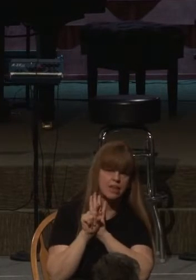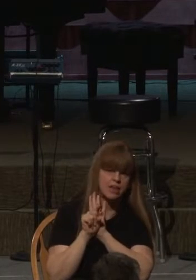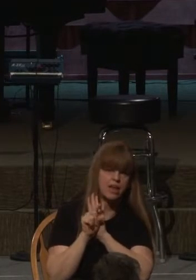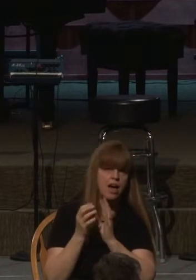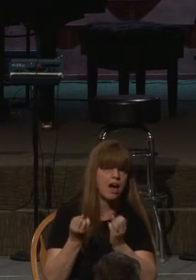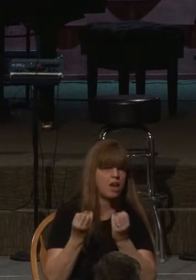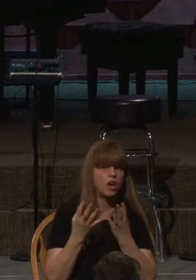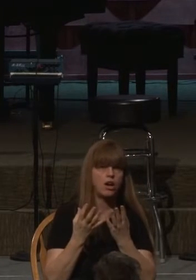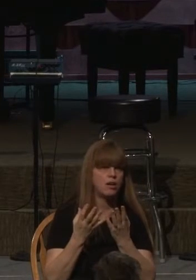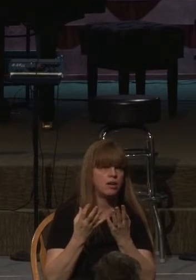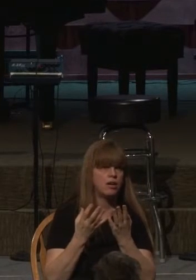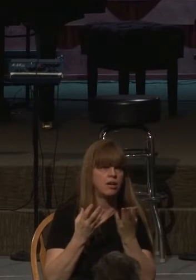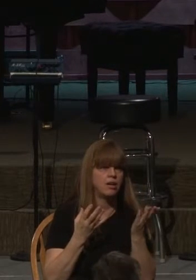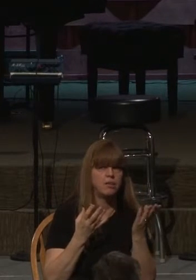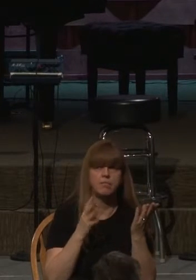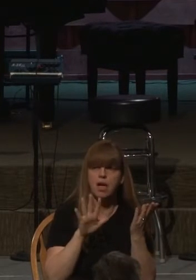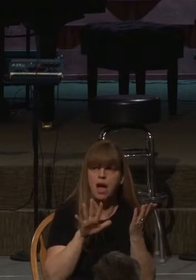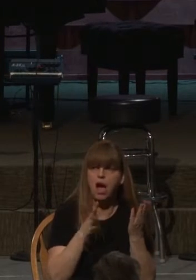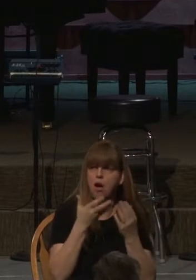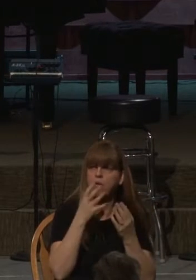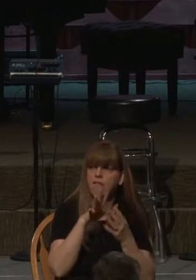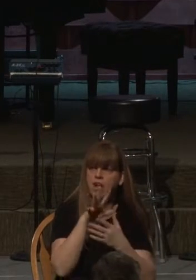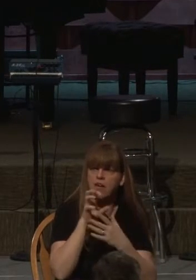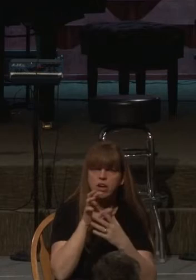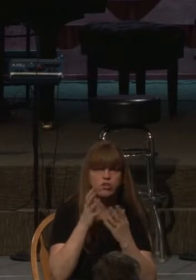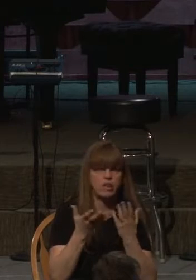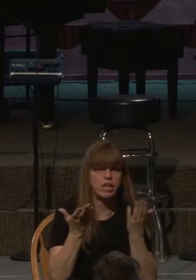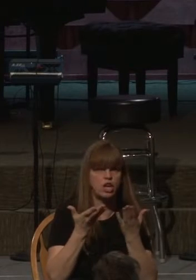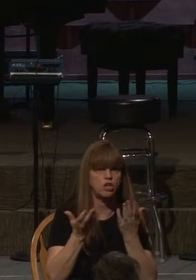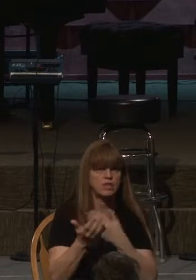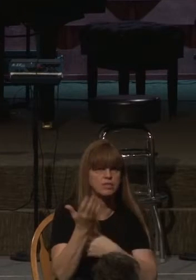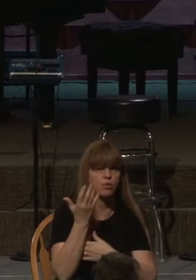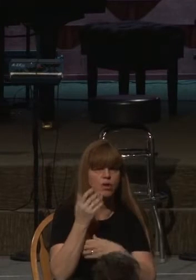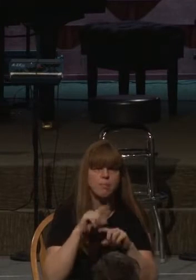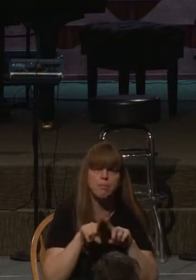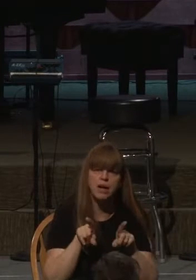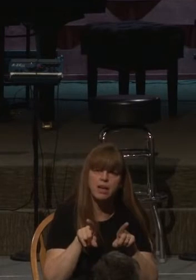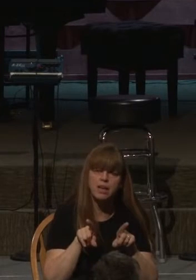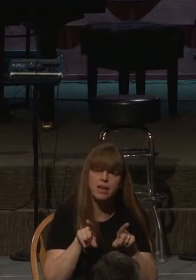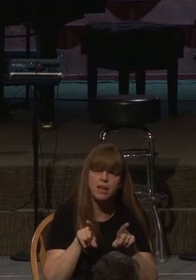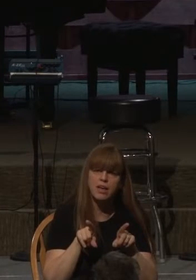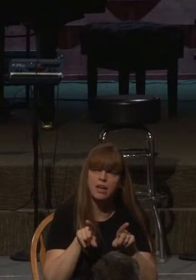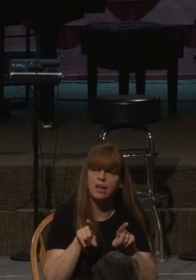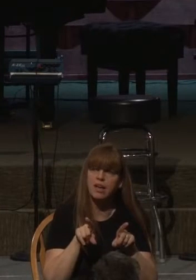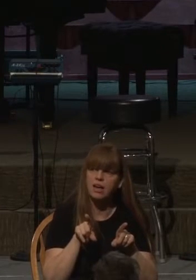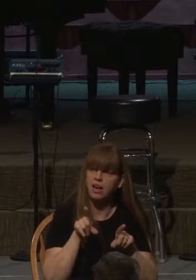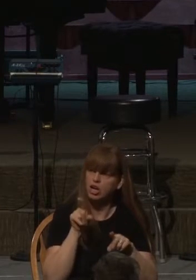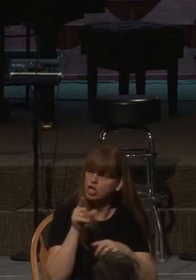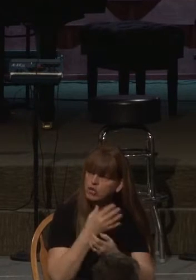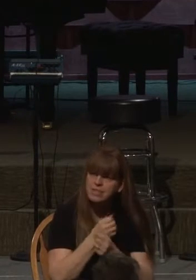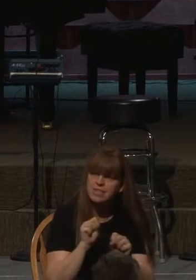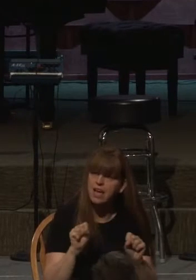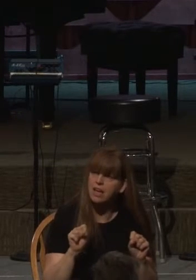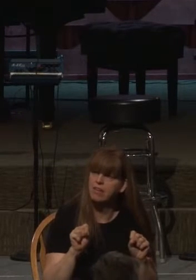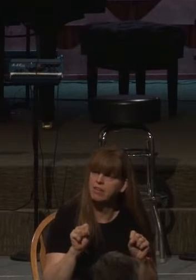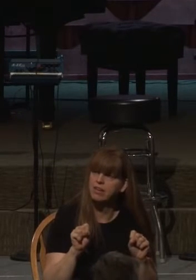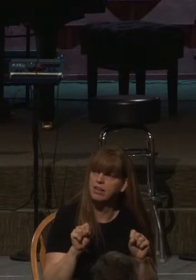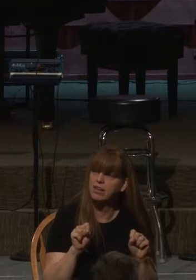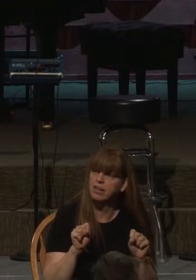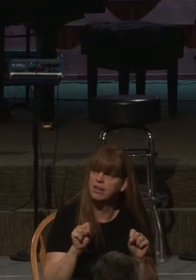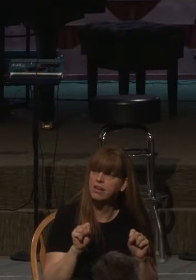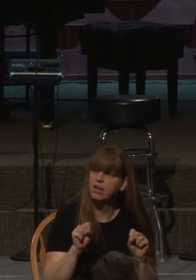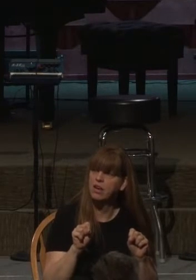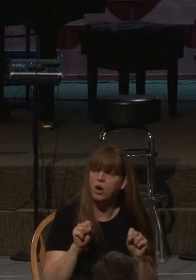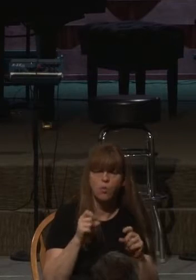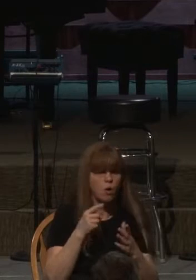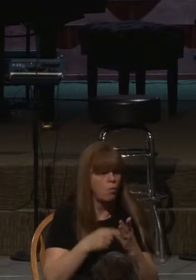in here. Almost 500, I'd say, based on the way it looks like. But are you saved? Well, what's God's